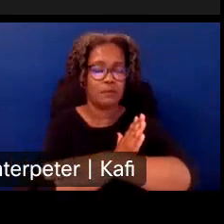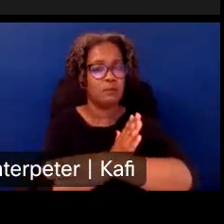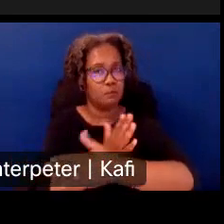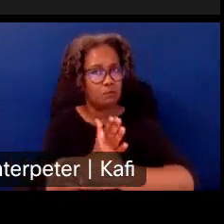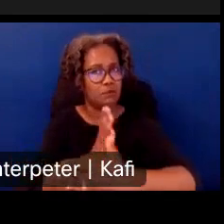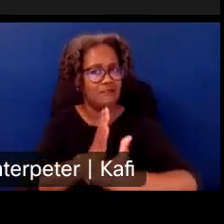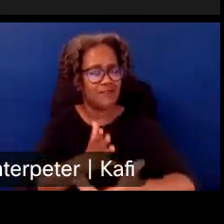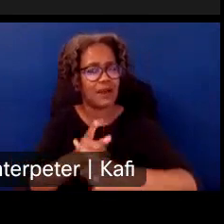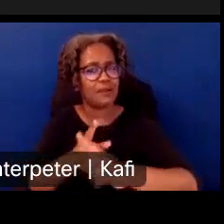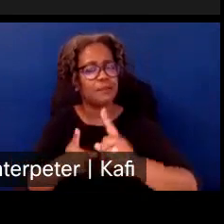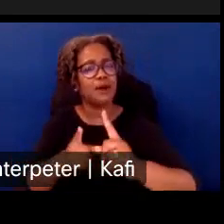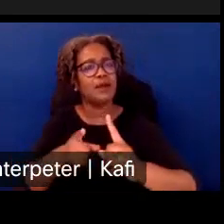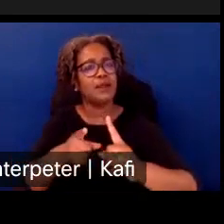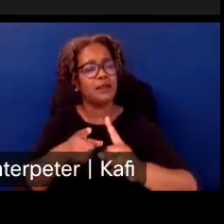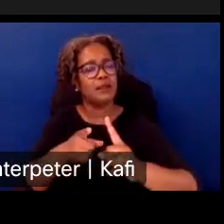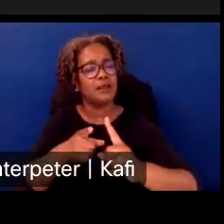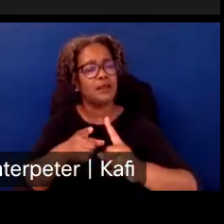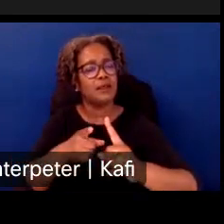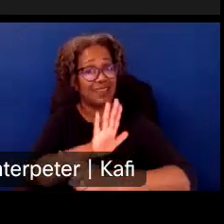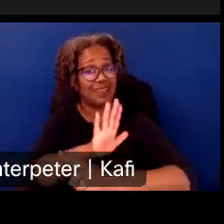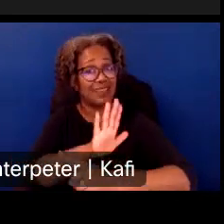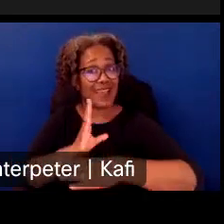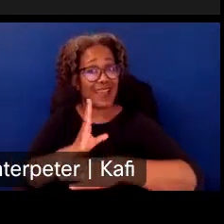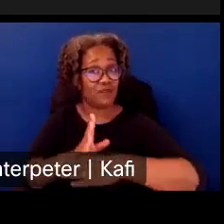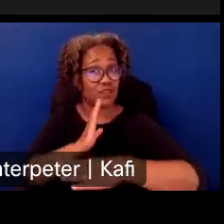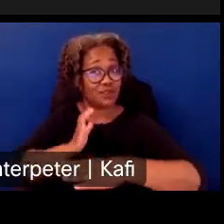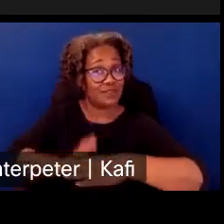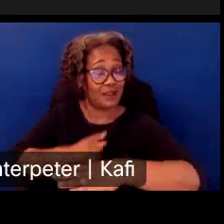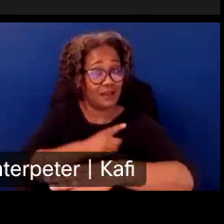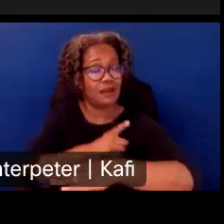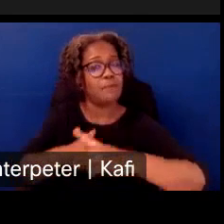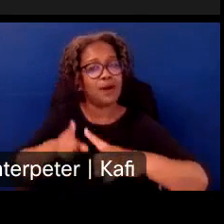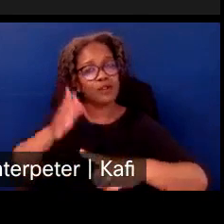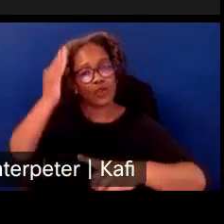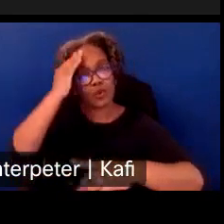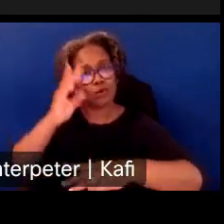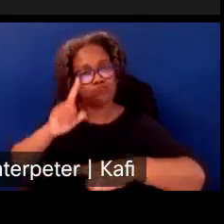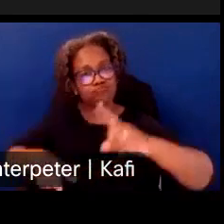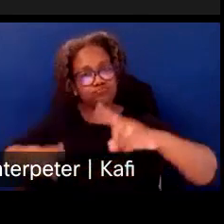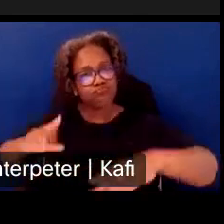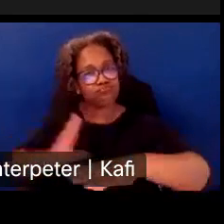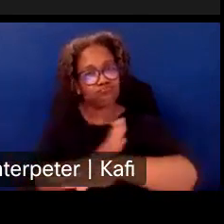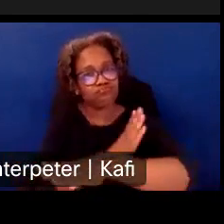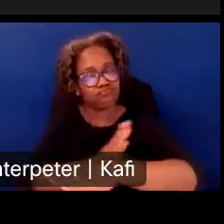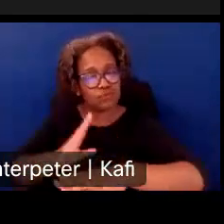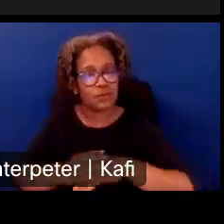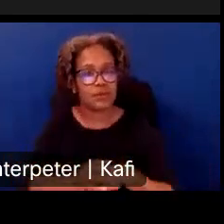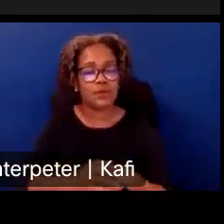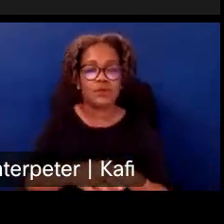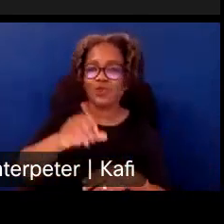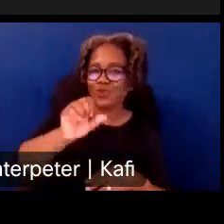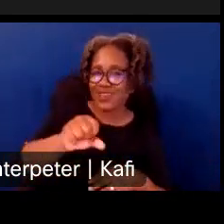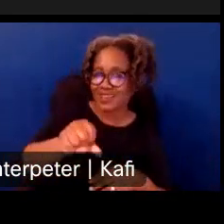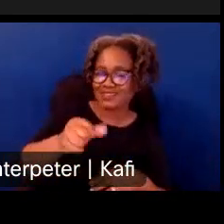it's important that, as she said, we understand that there are different types of hair. The hair is hair. First of all, it's a fiber.